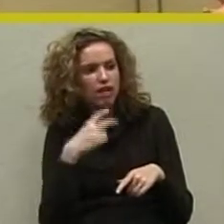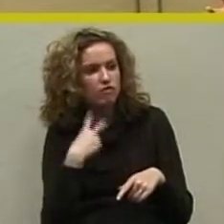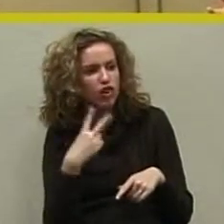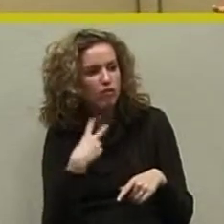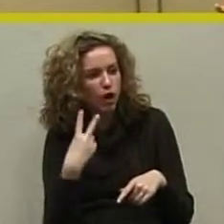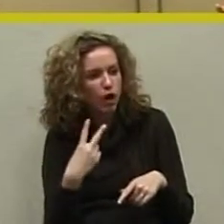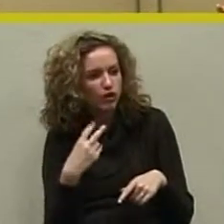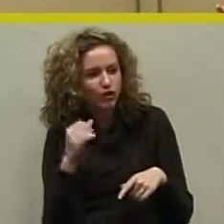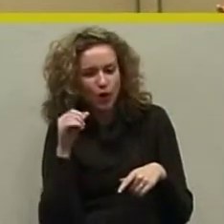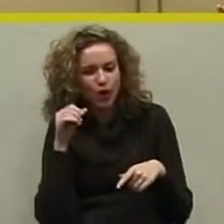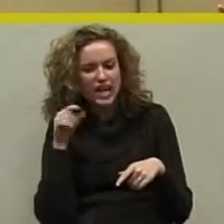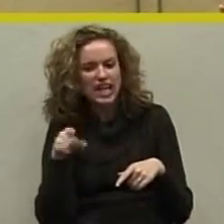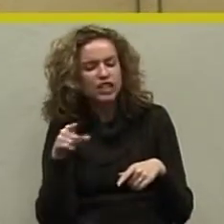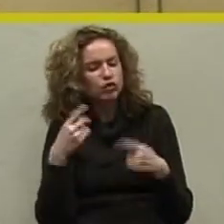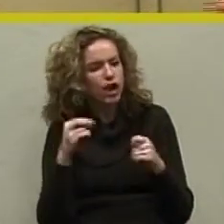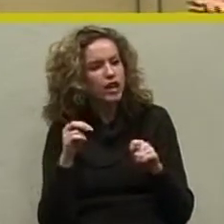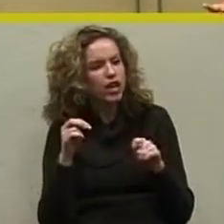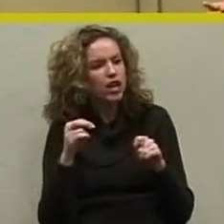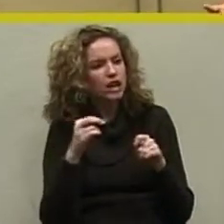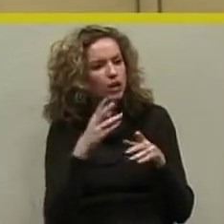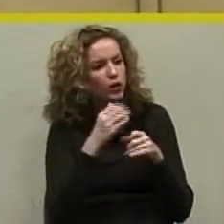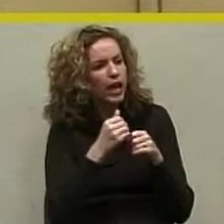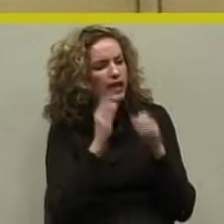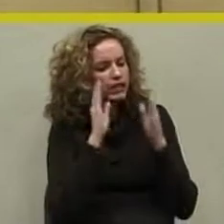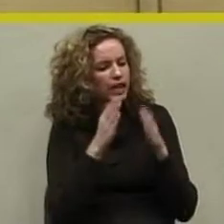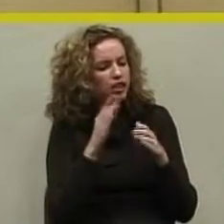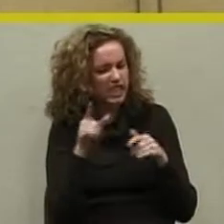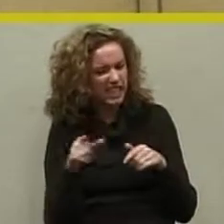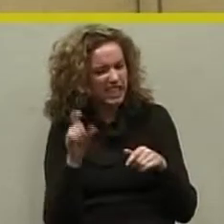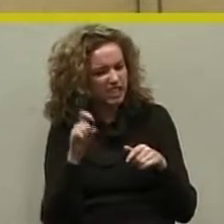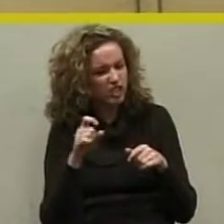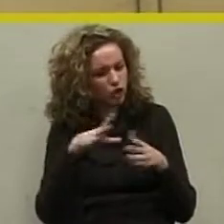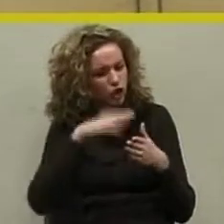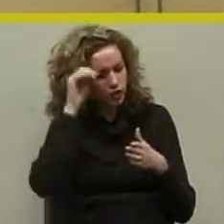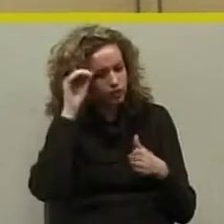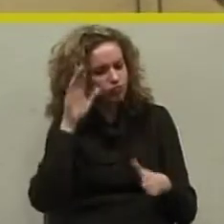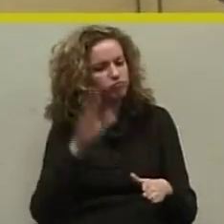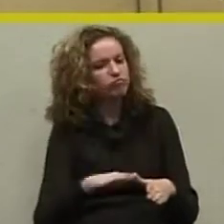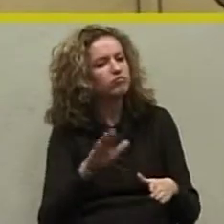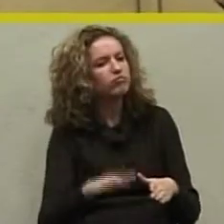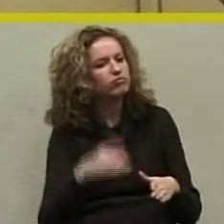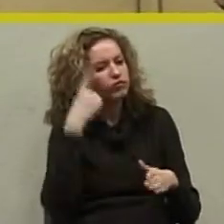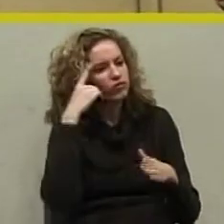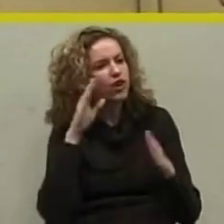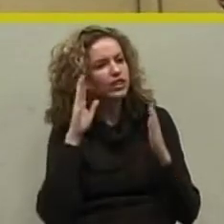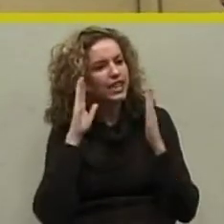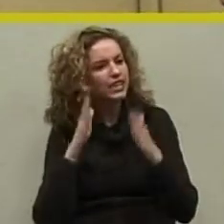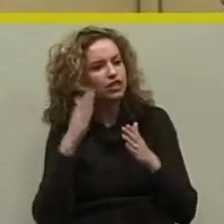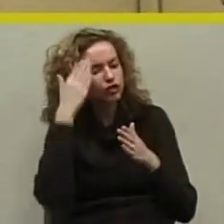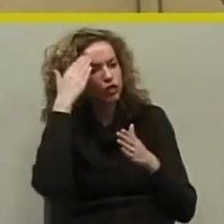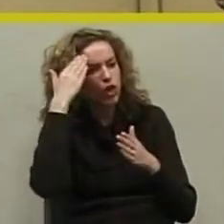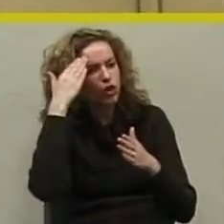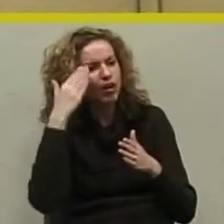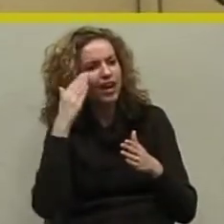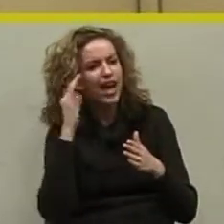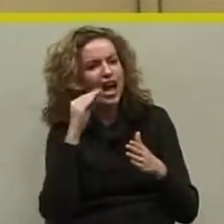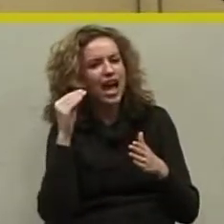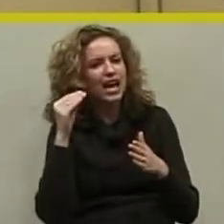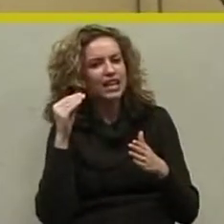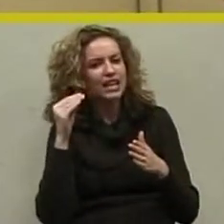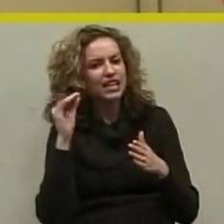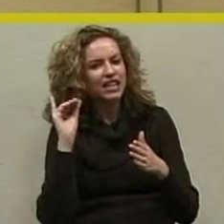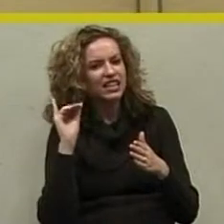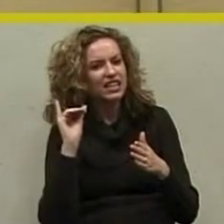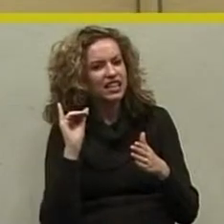him look a little weird in front of everybody else. And especially as I start getting a little bit older, I don't know if I can afford to have that in my